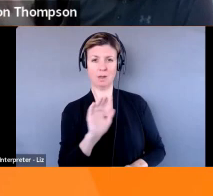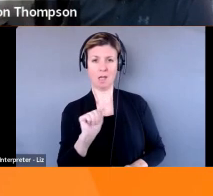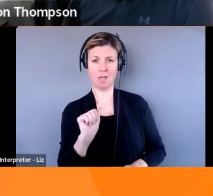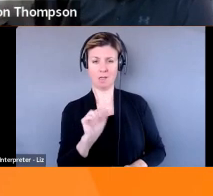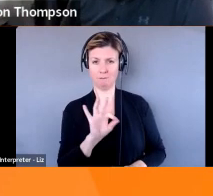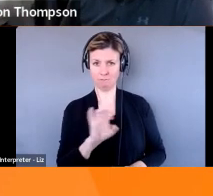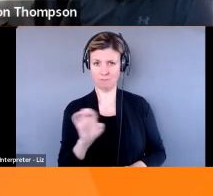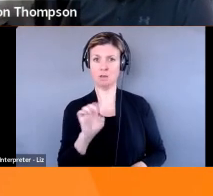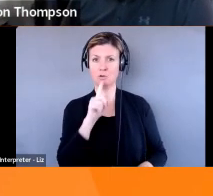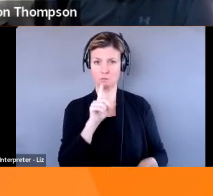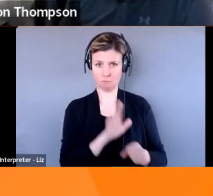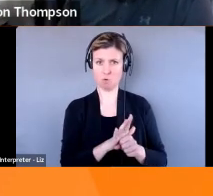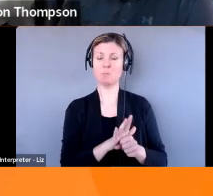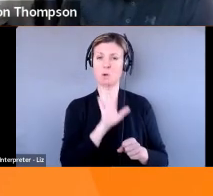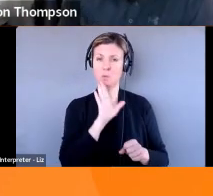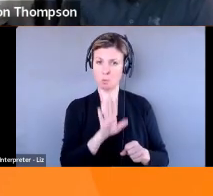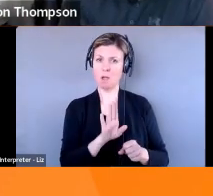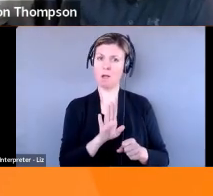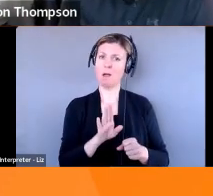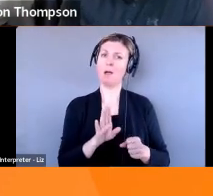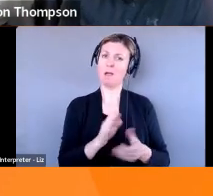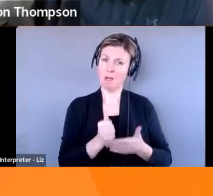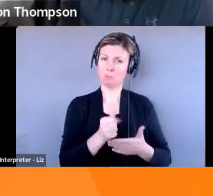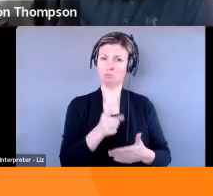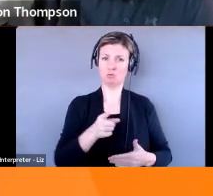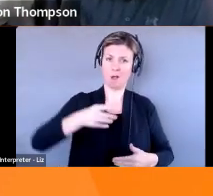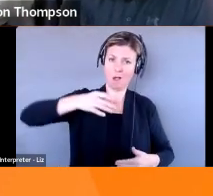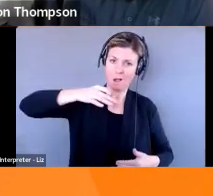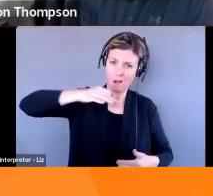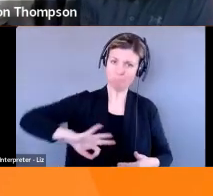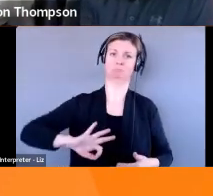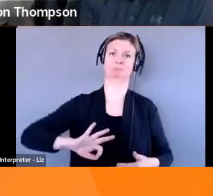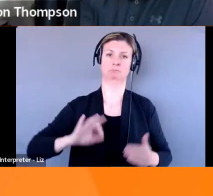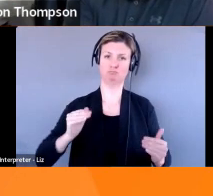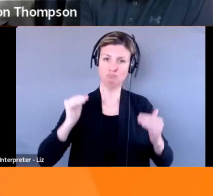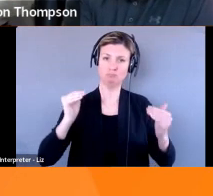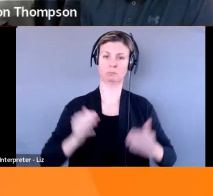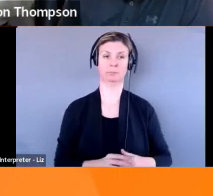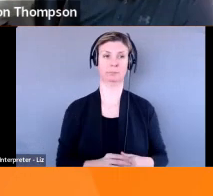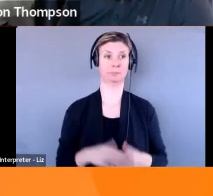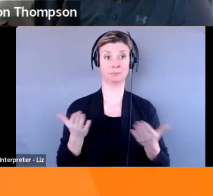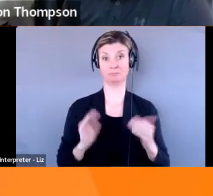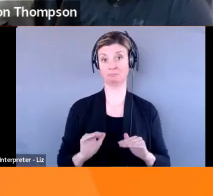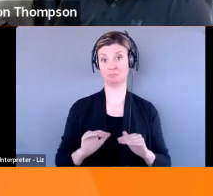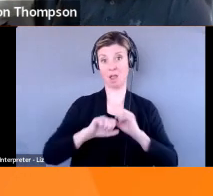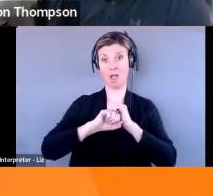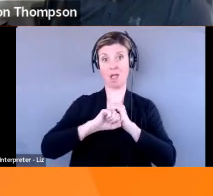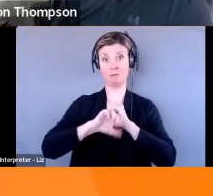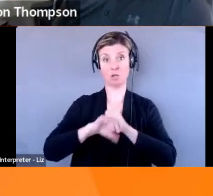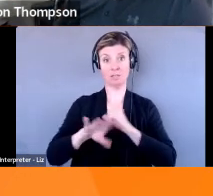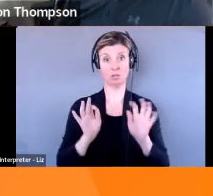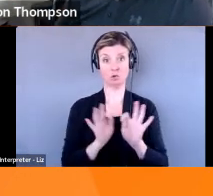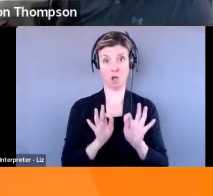ensure that we're going to optimize that for you. Okay. And then advertising cost. What I tend to tell